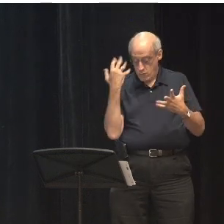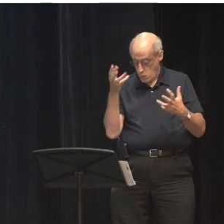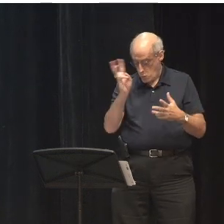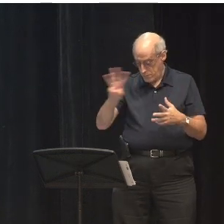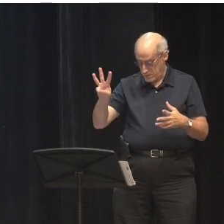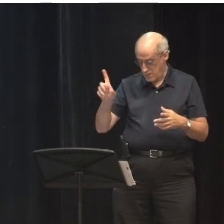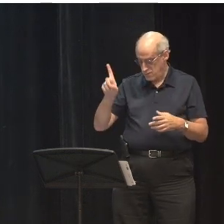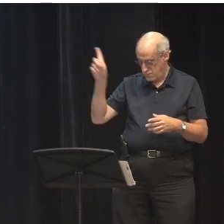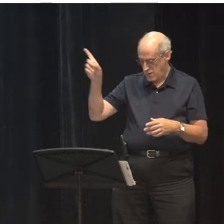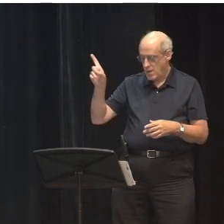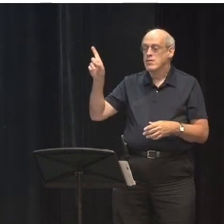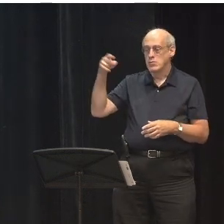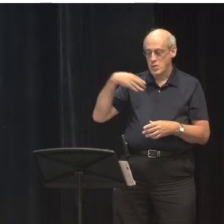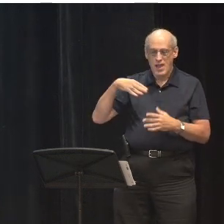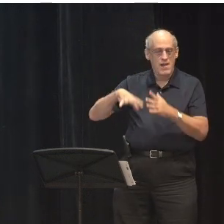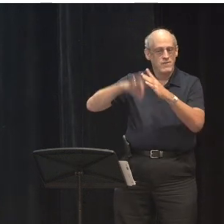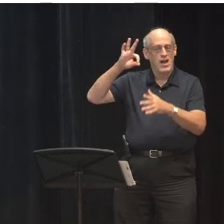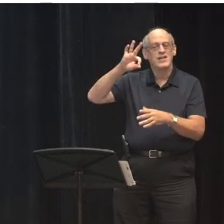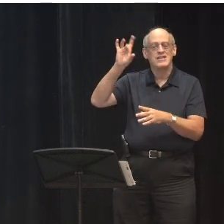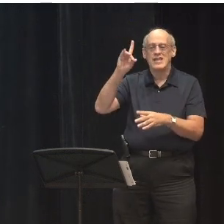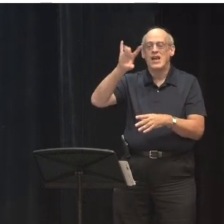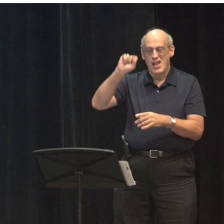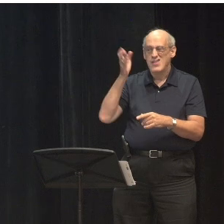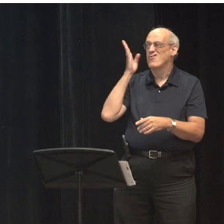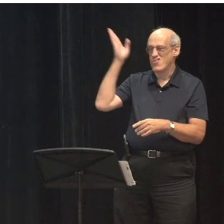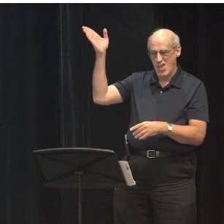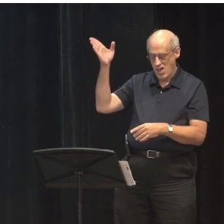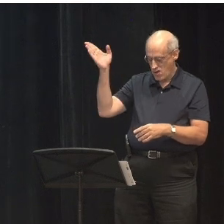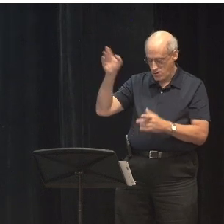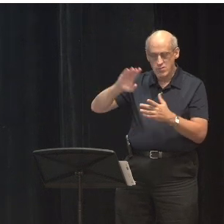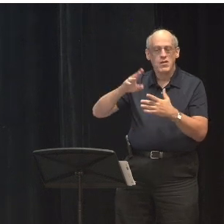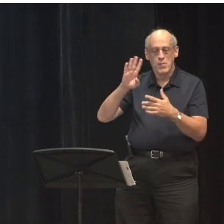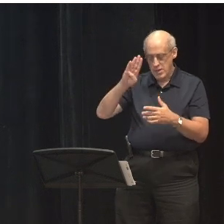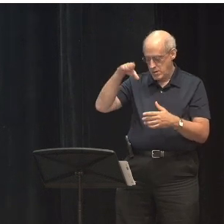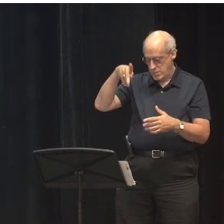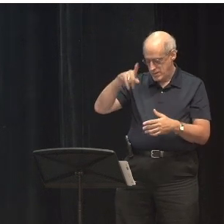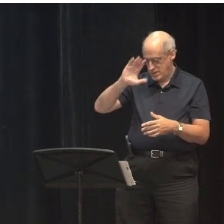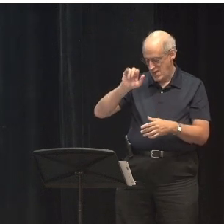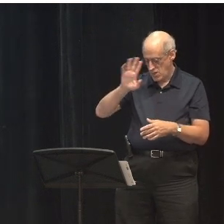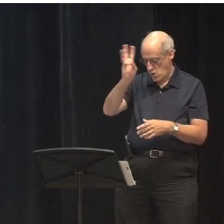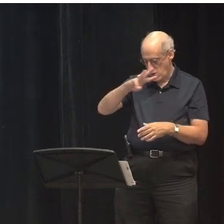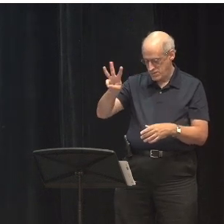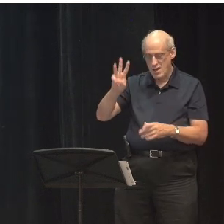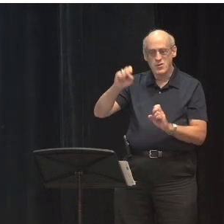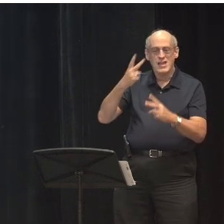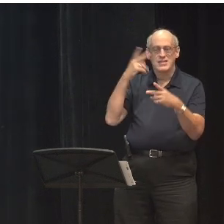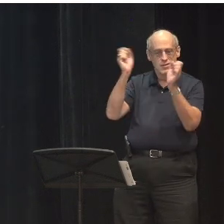the DEIS can be found, it's here. It's on the Battery Park City website, and there's the